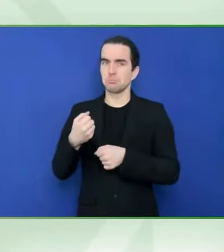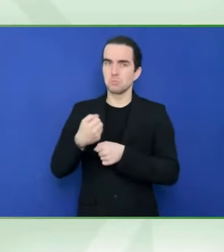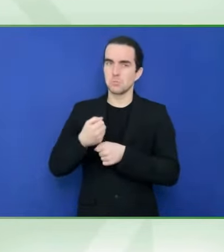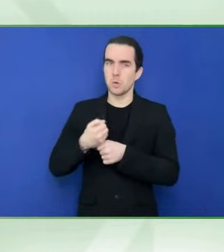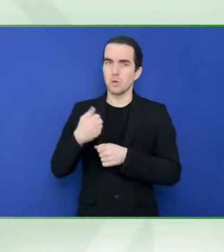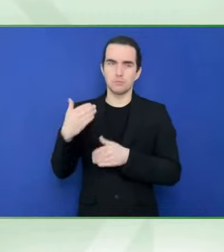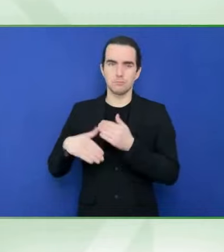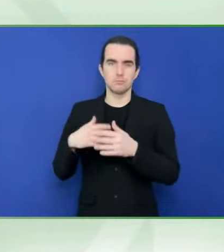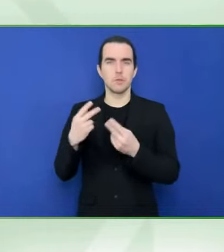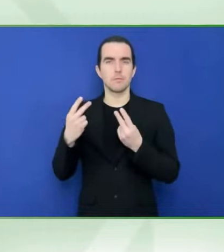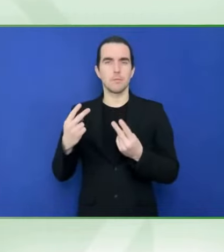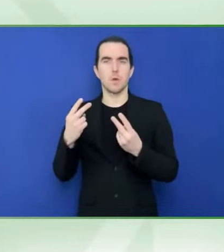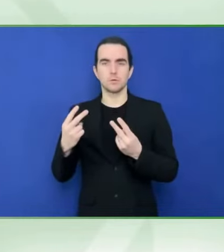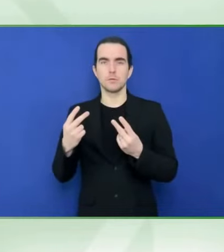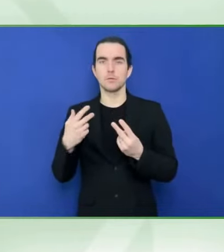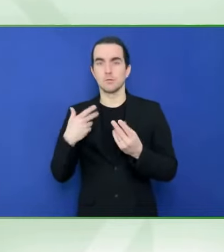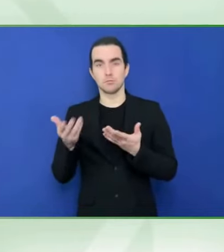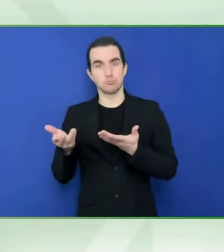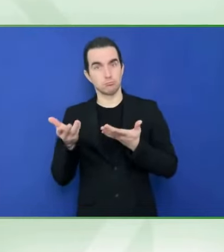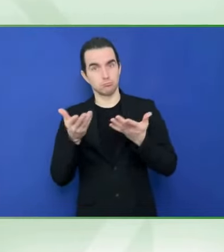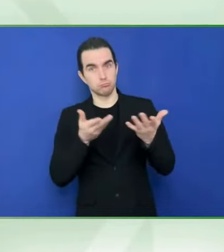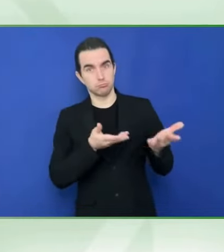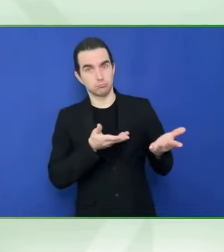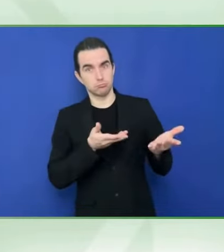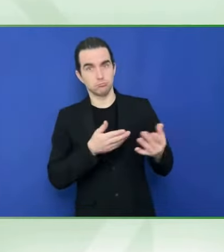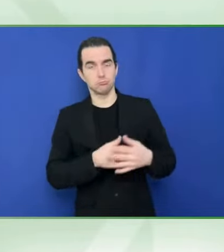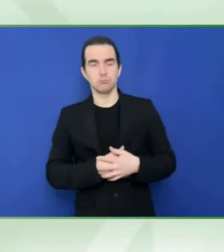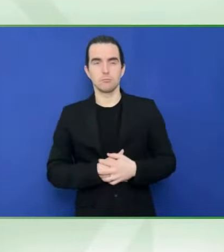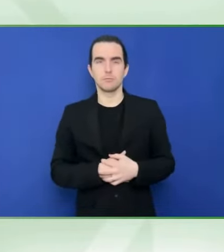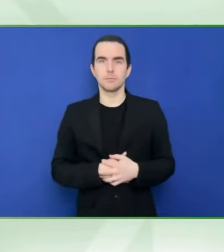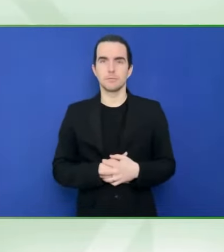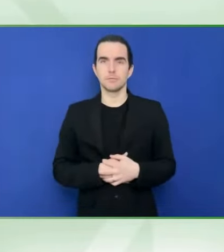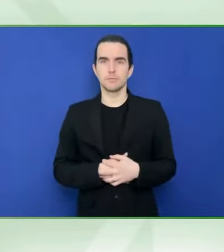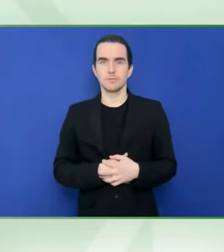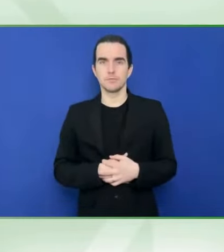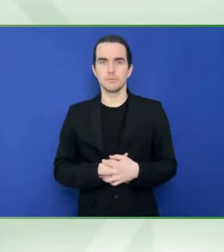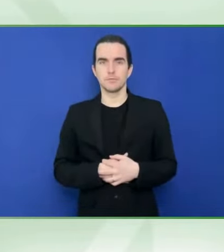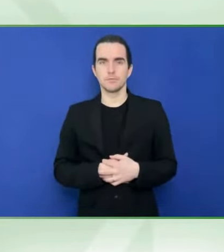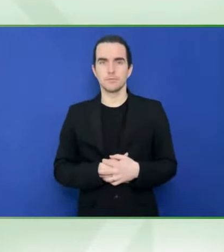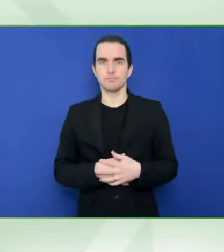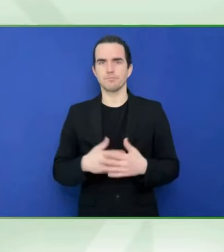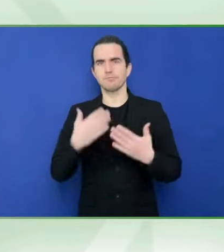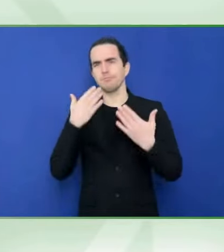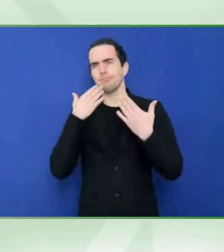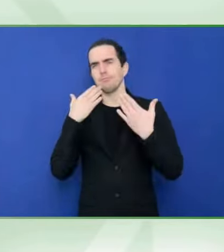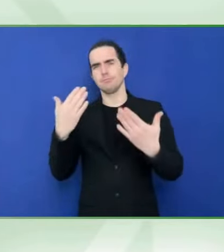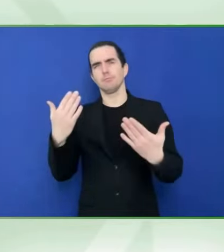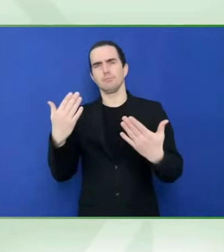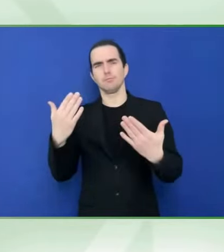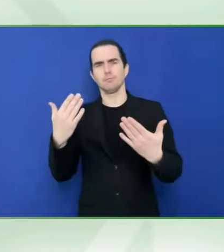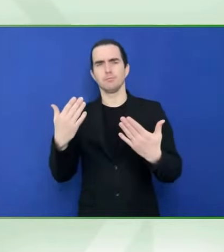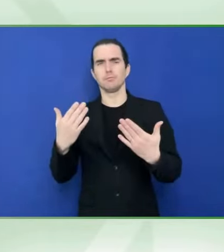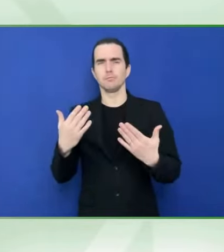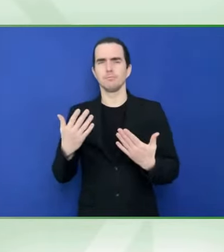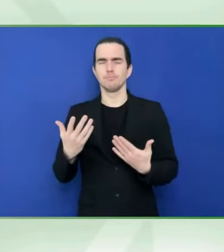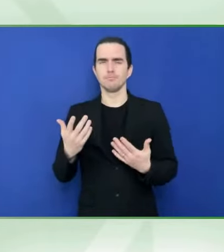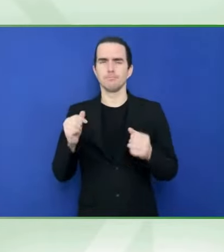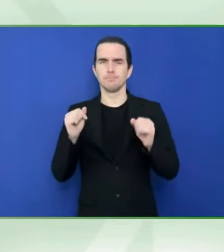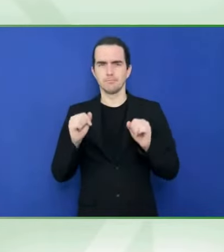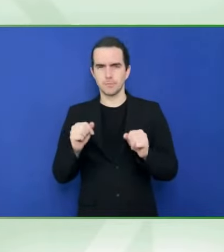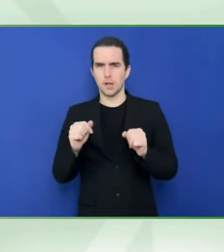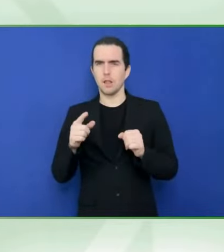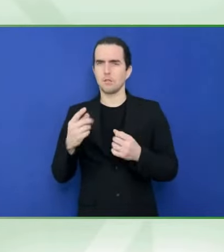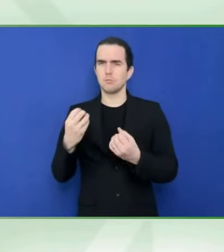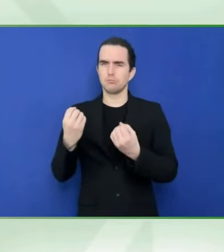going to be either working or accessing an opportunity to spend their money, whatever. Well, it's my